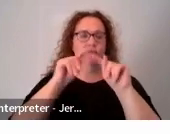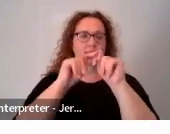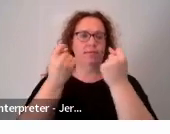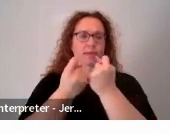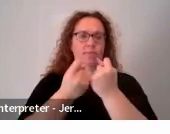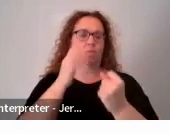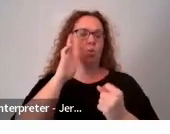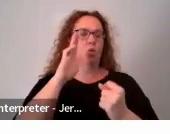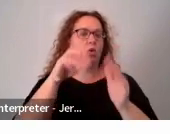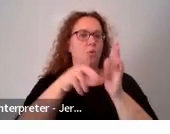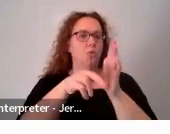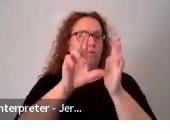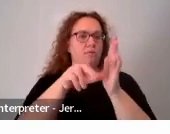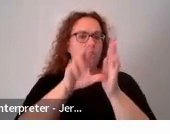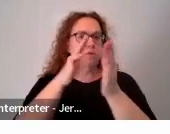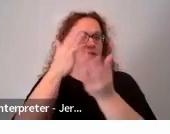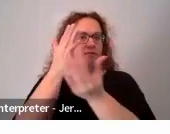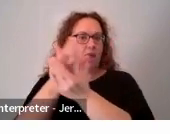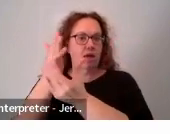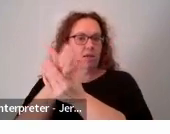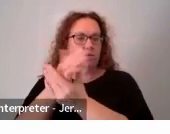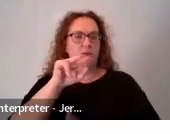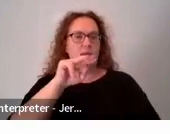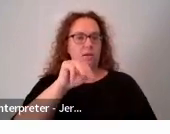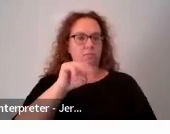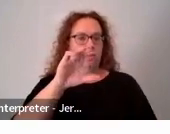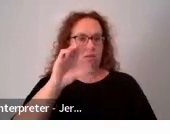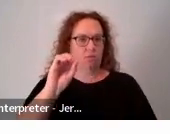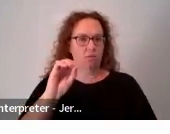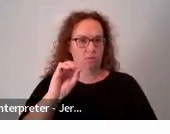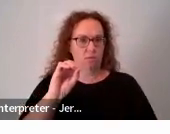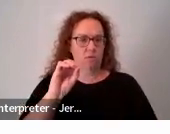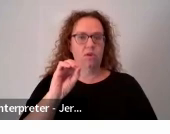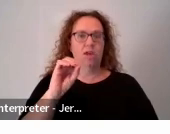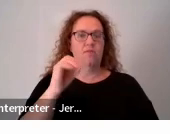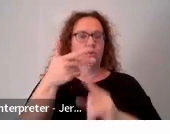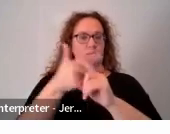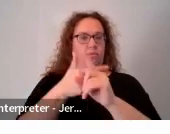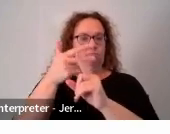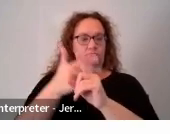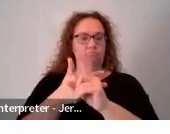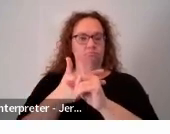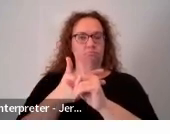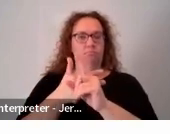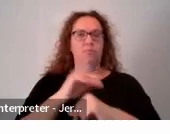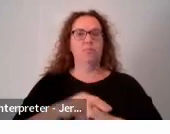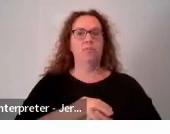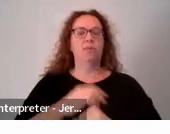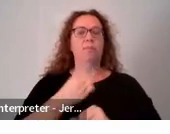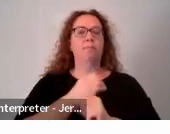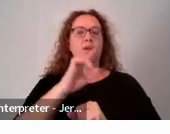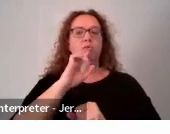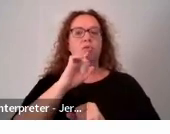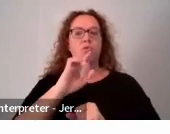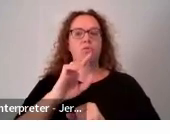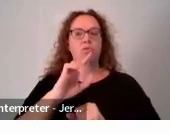reviews files from the MCOs quarterly to assure, from the MCOs and